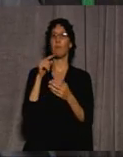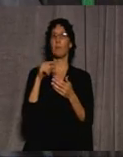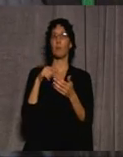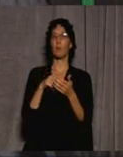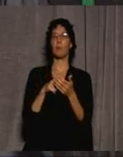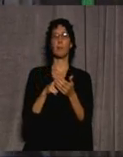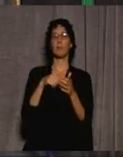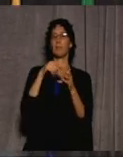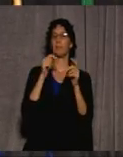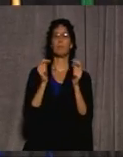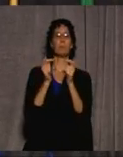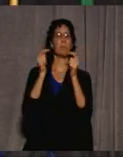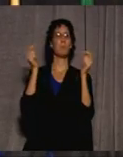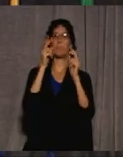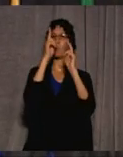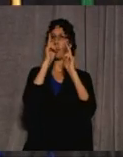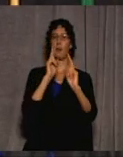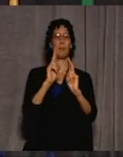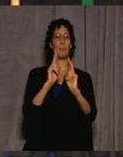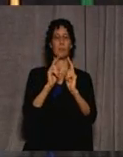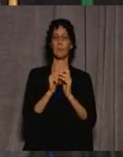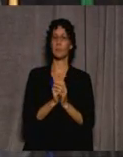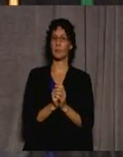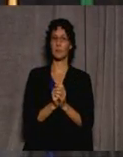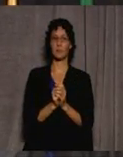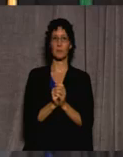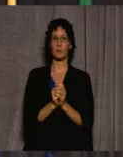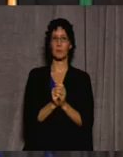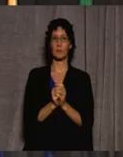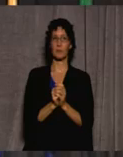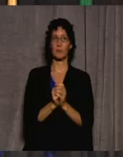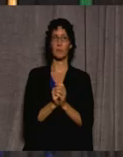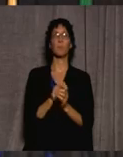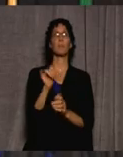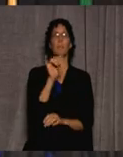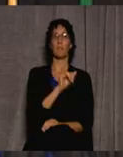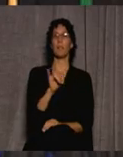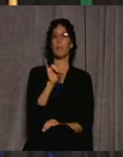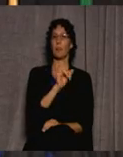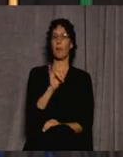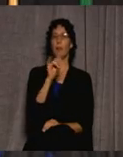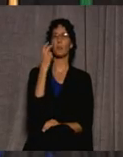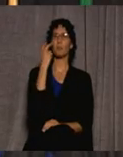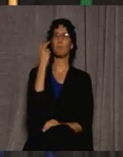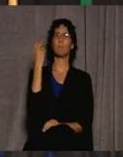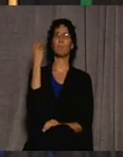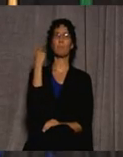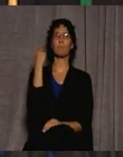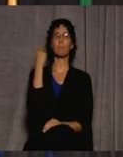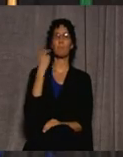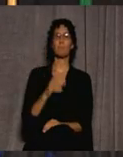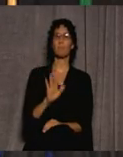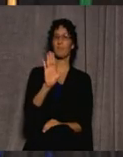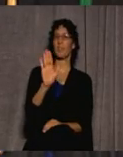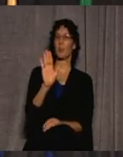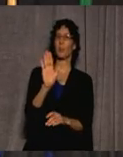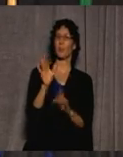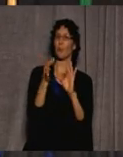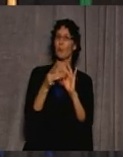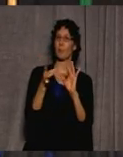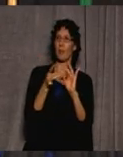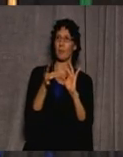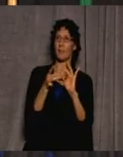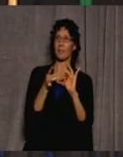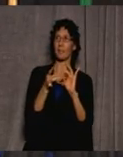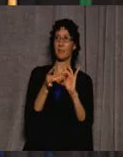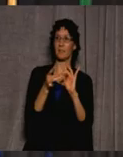honor, very deep honor. I, by the way, also was reflecting on your words of wisdom. They're going to be with